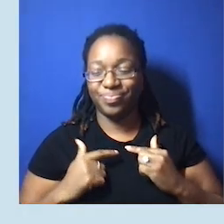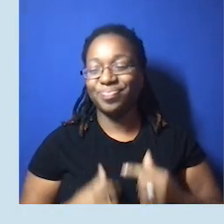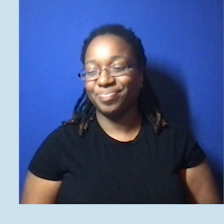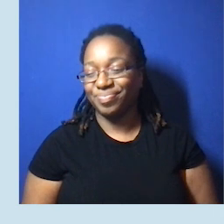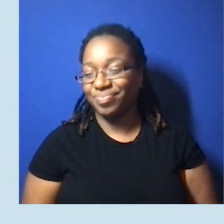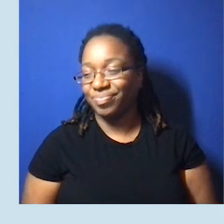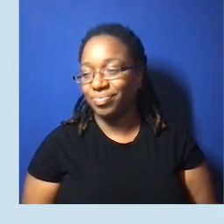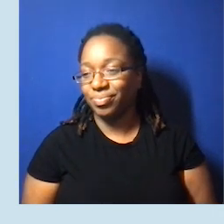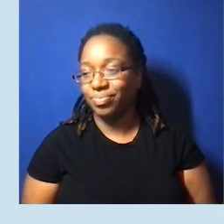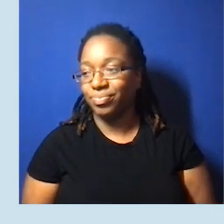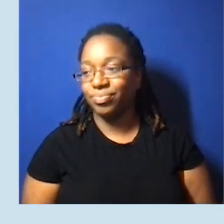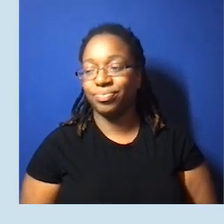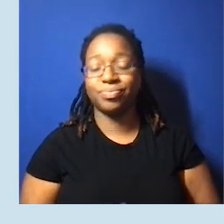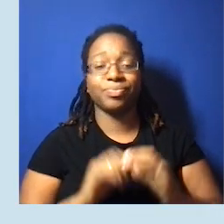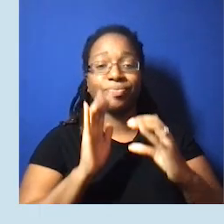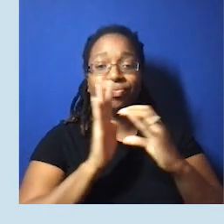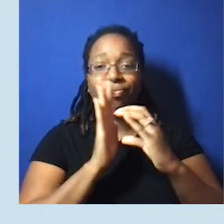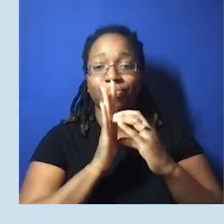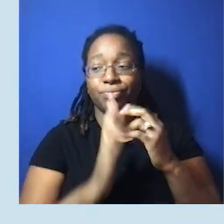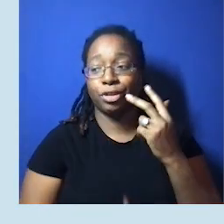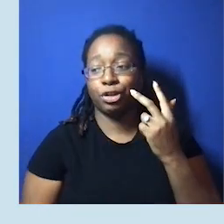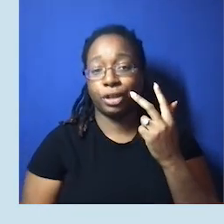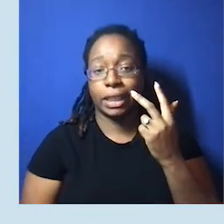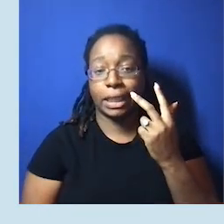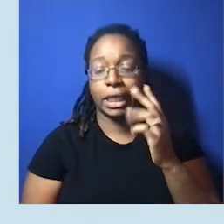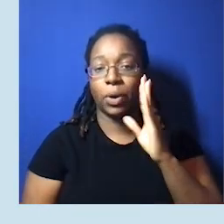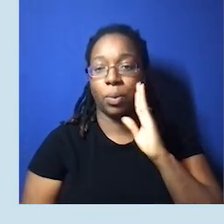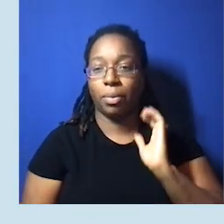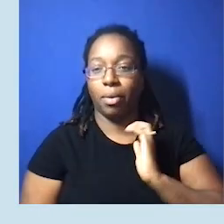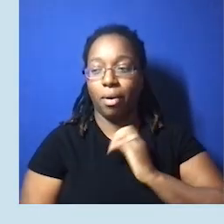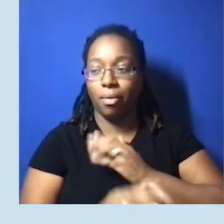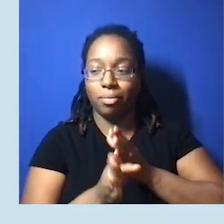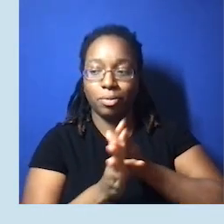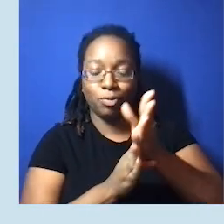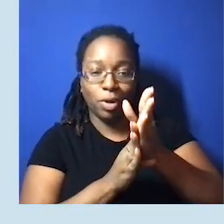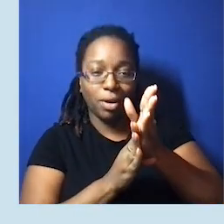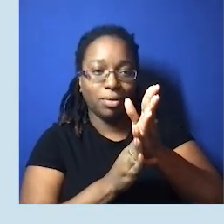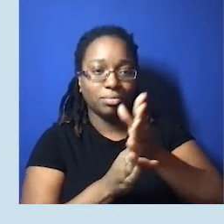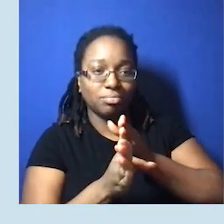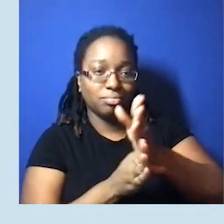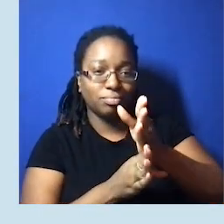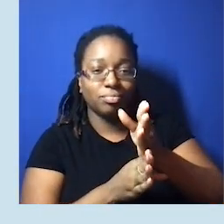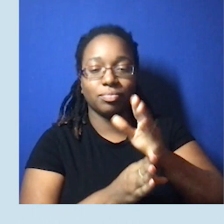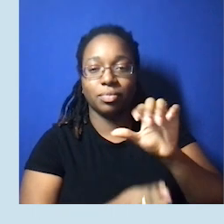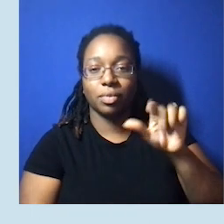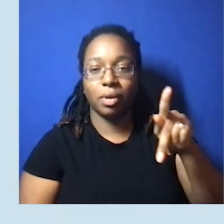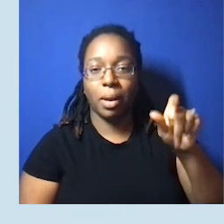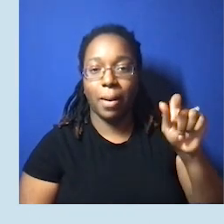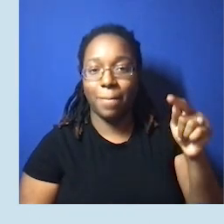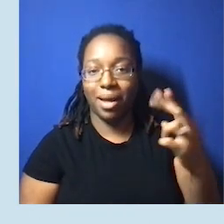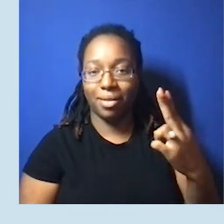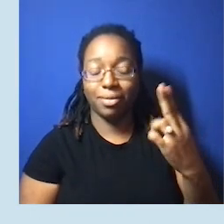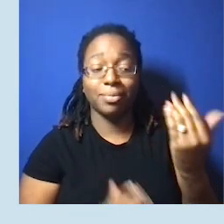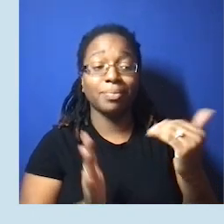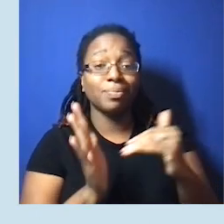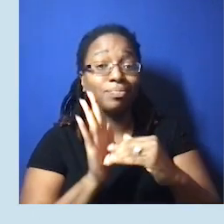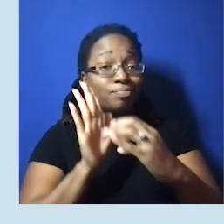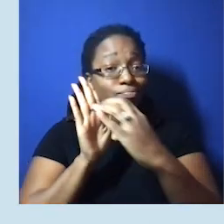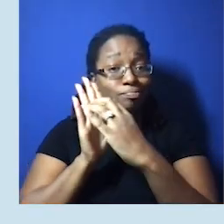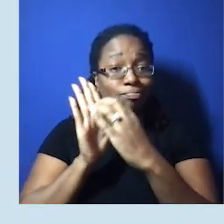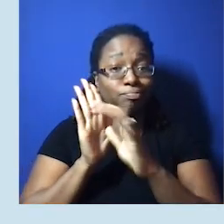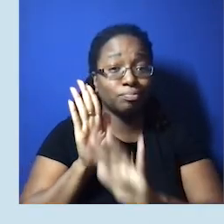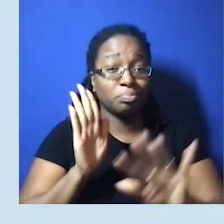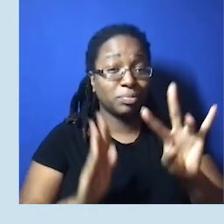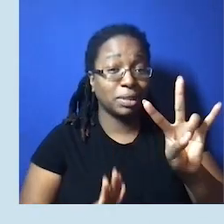All right, section 3 is going to be our career path experiences. In this section, again, this is about 700